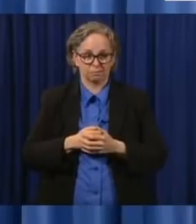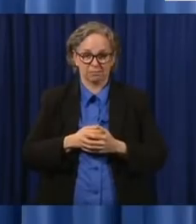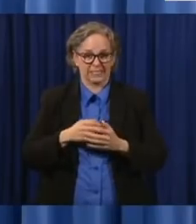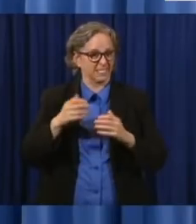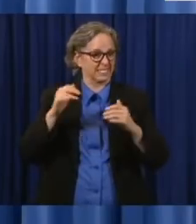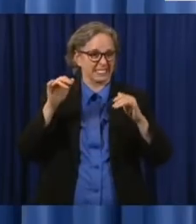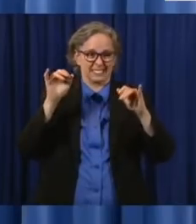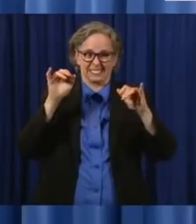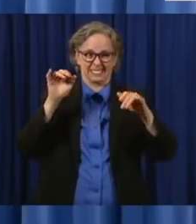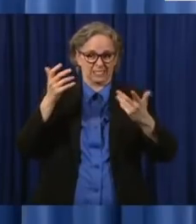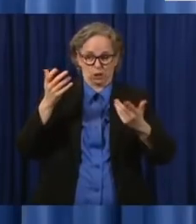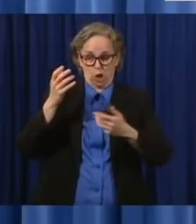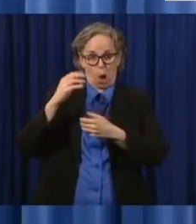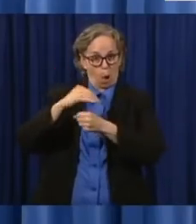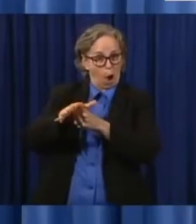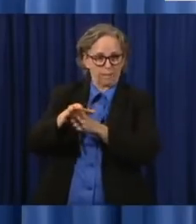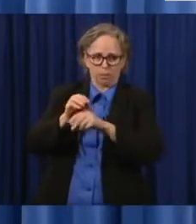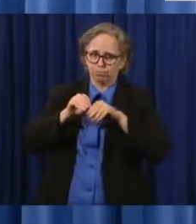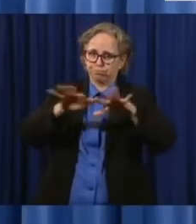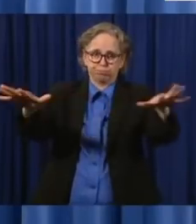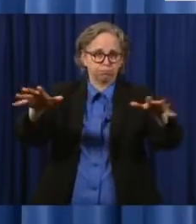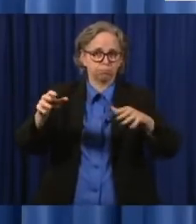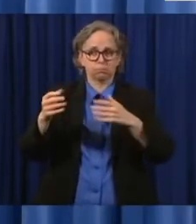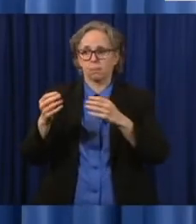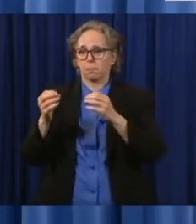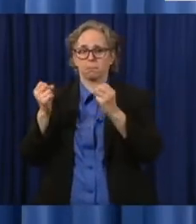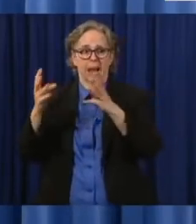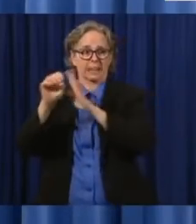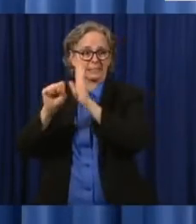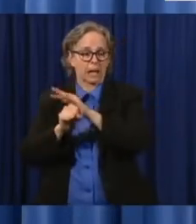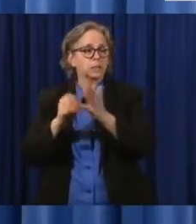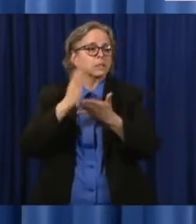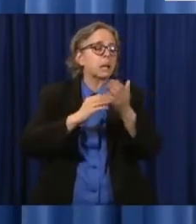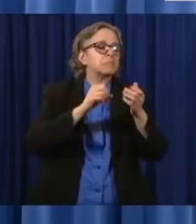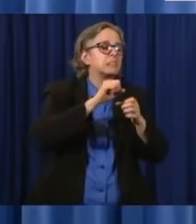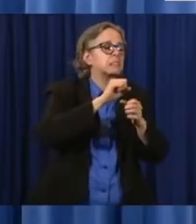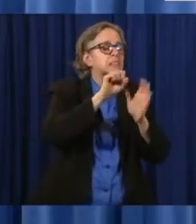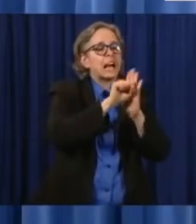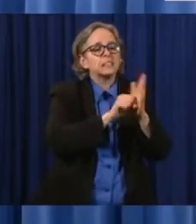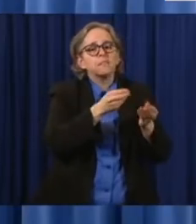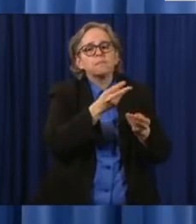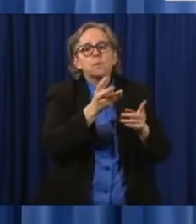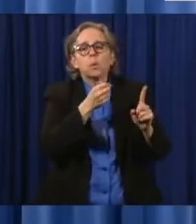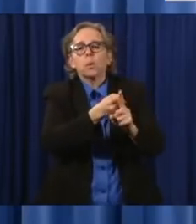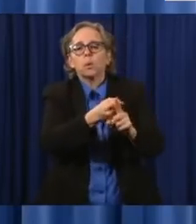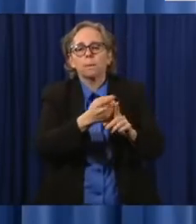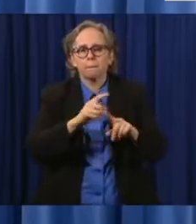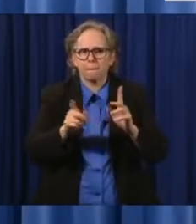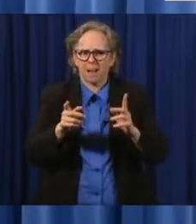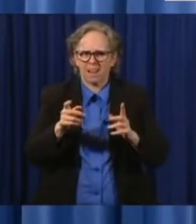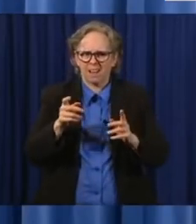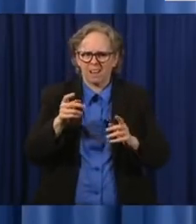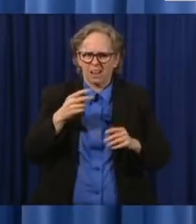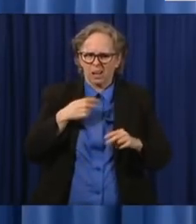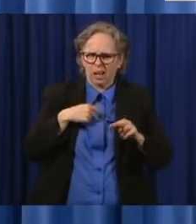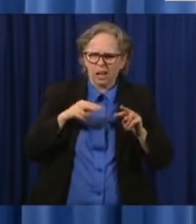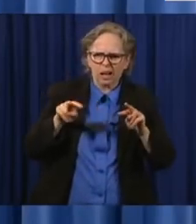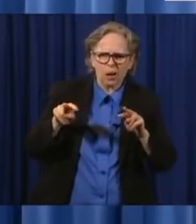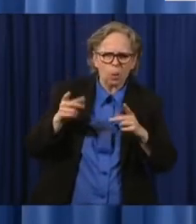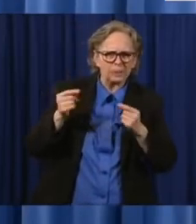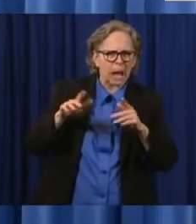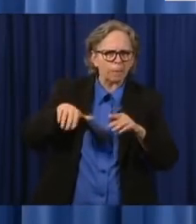I think that I would watch as I went. I would watch who I interact with. I would try to